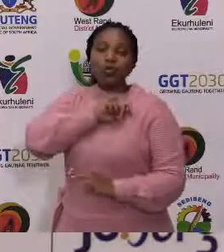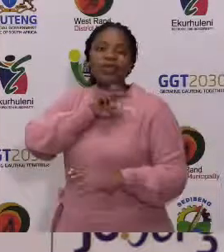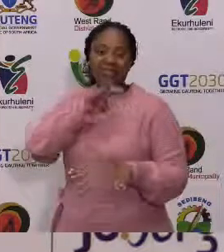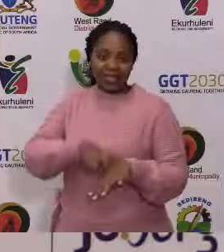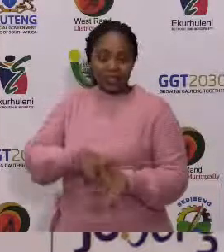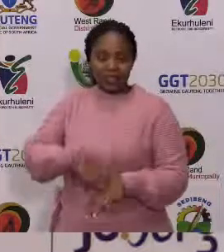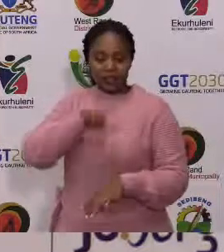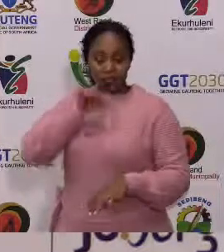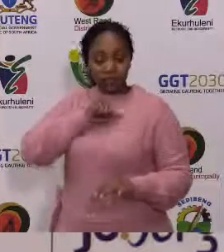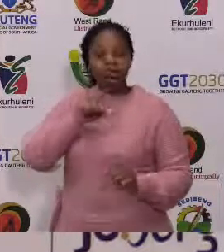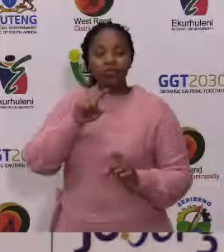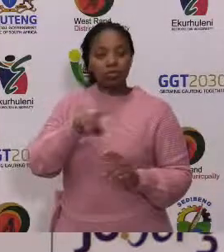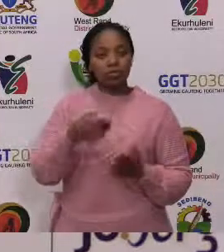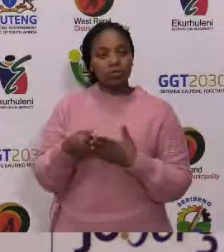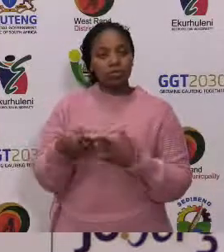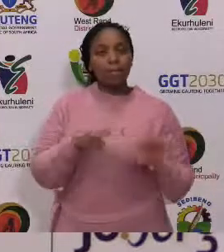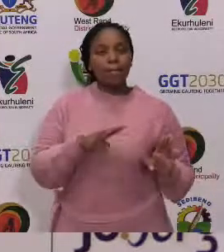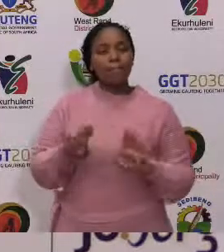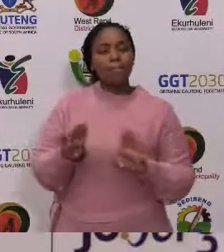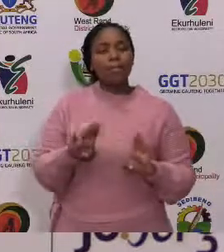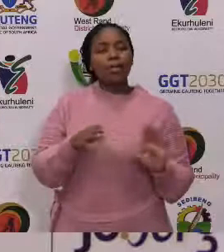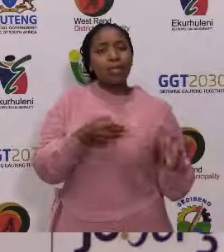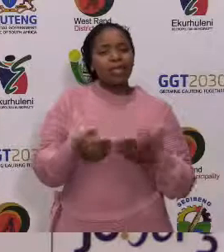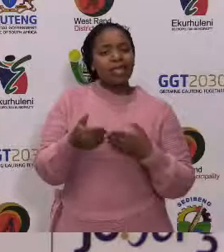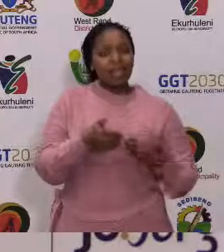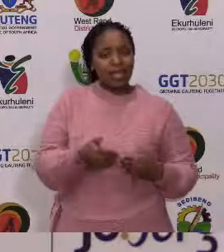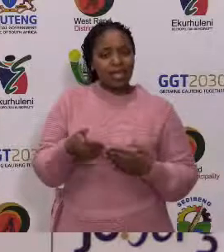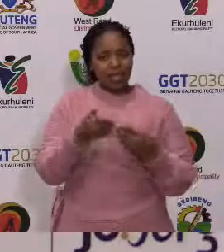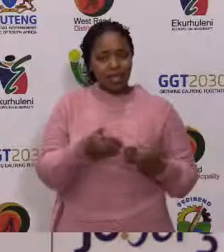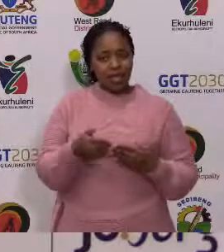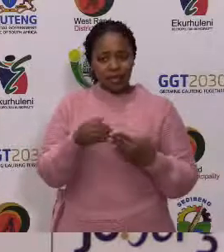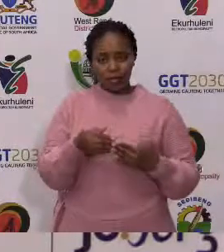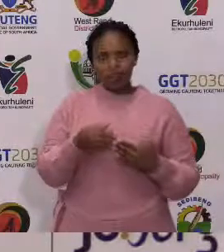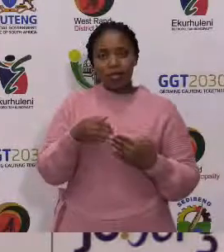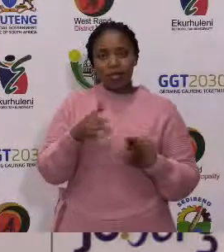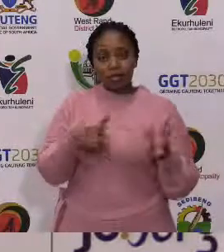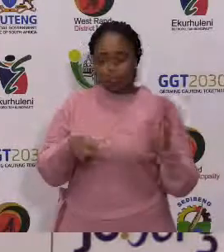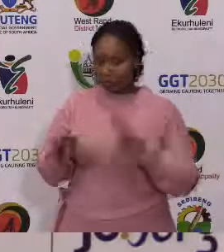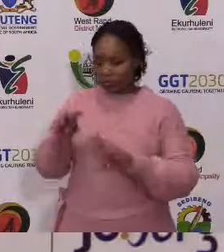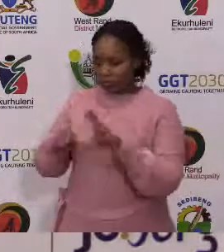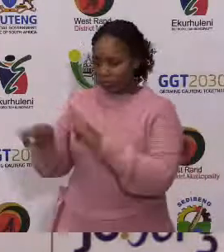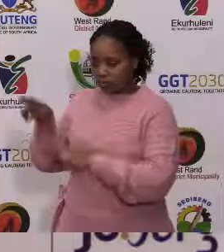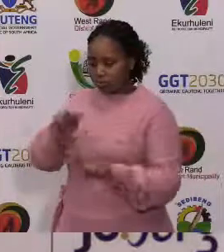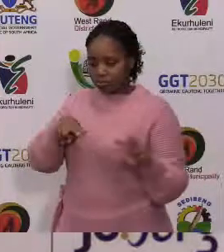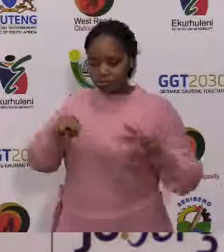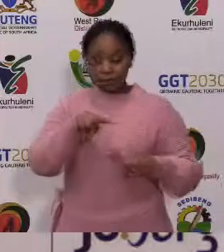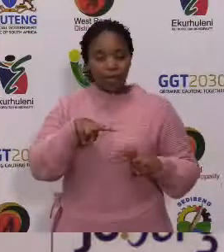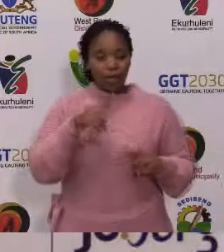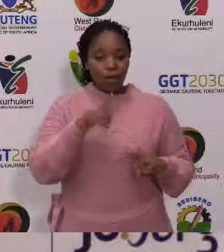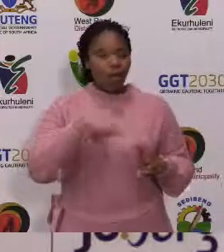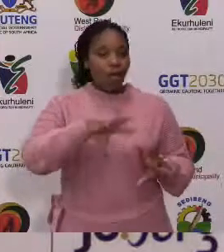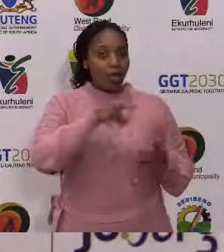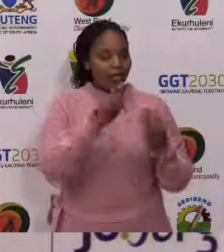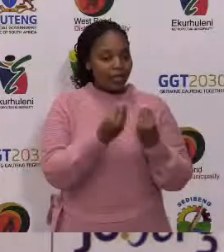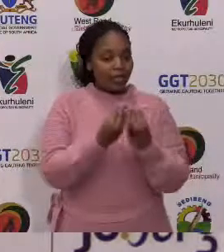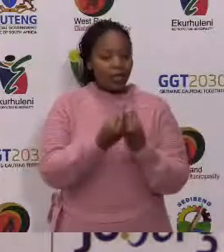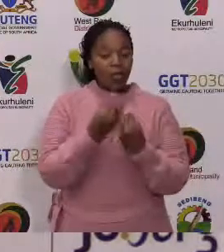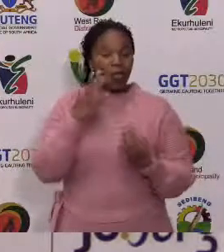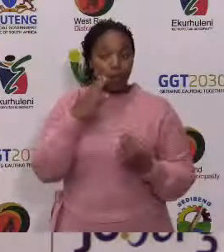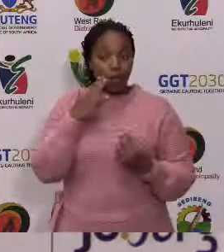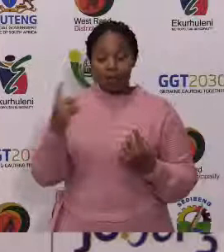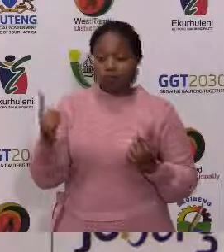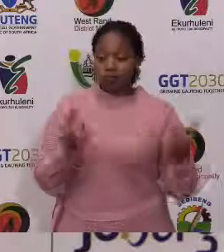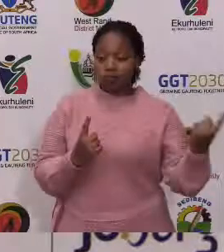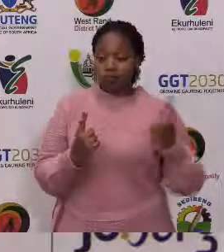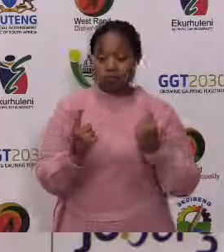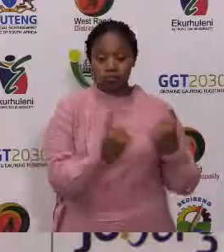you look at your risk and look at all the contributing factors. And if the ports of entries should